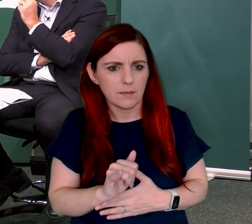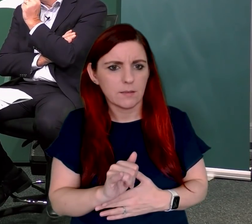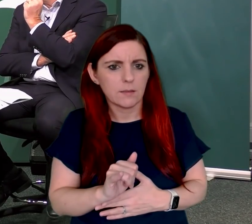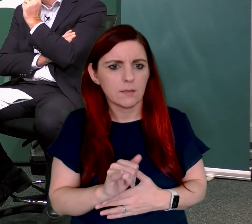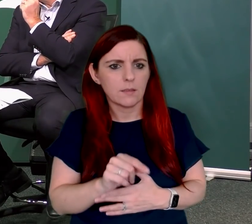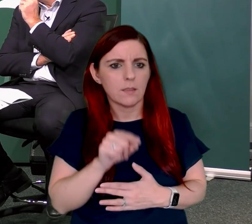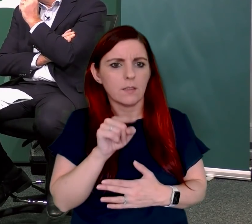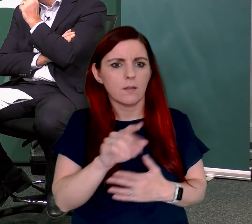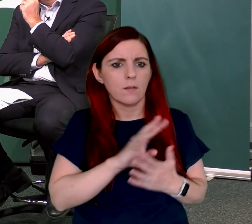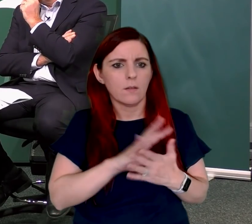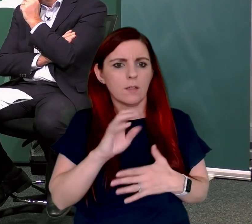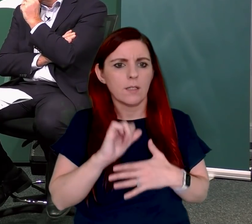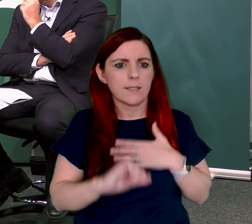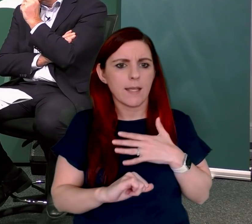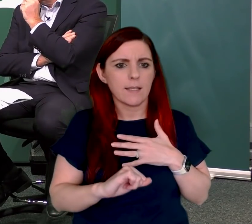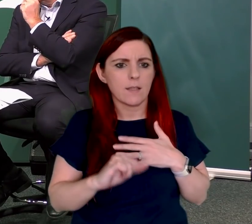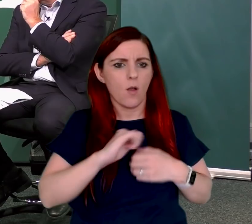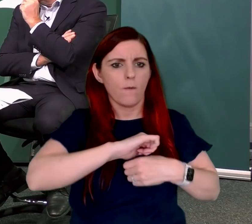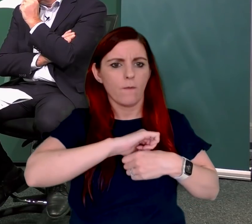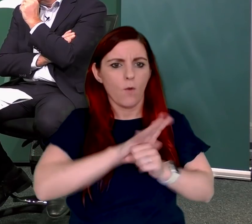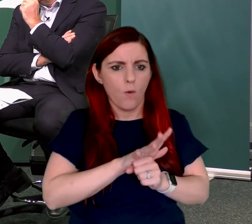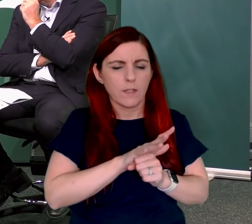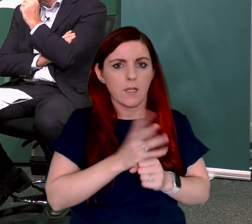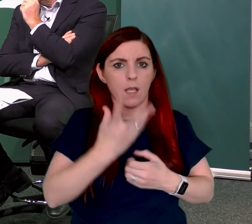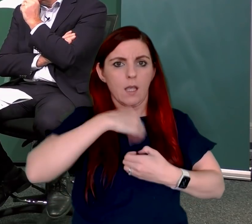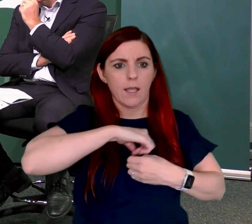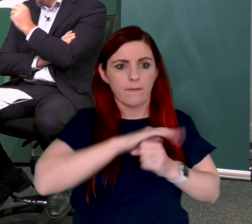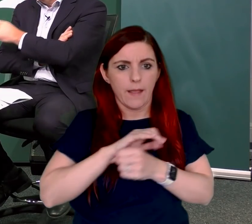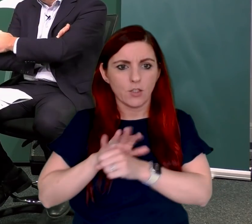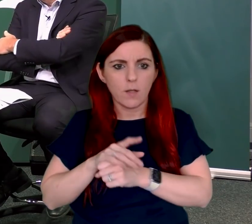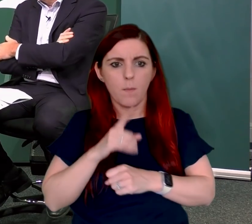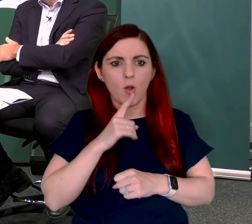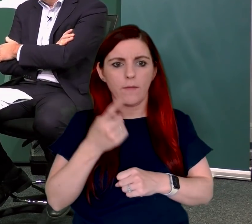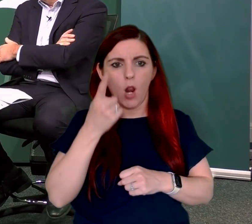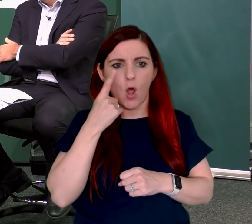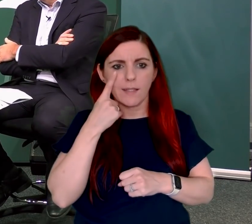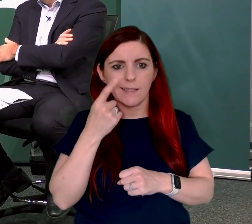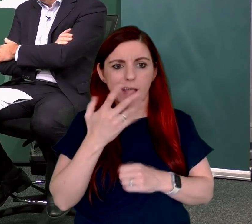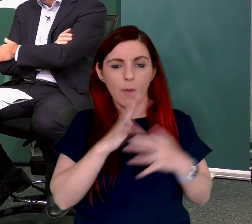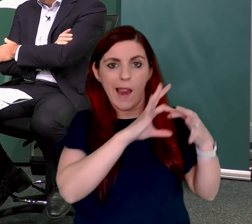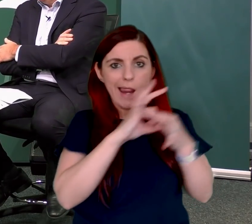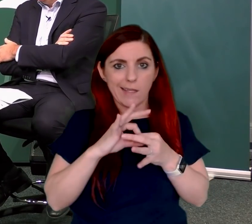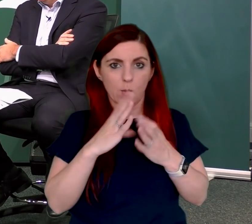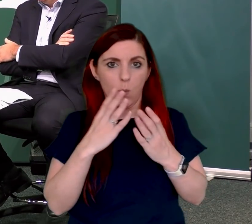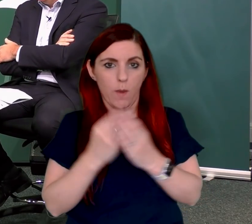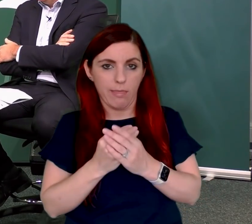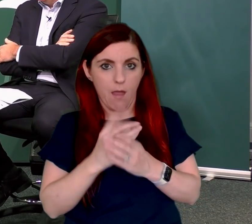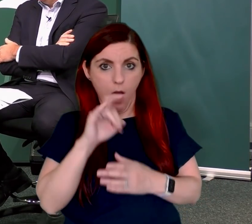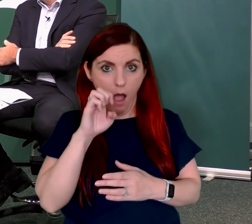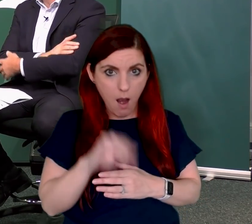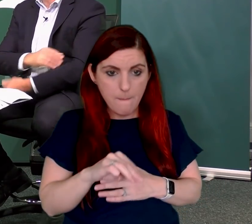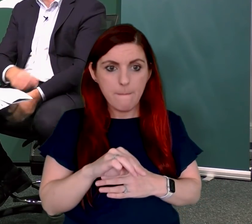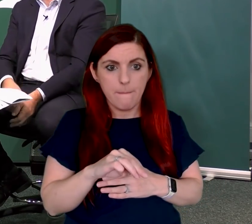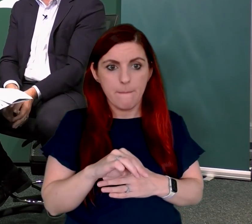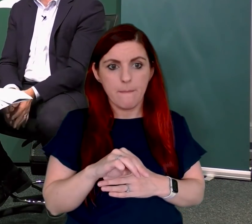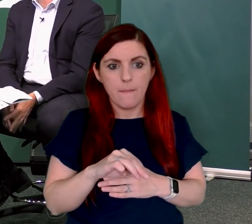14 instances of COVID-19 infection. But when you look at how that links through to harm in terms of